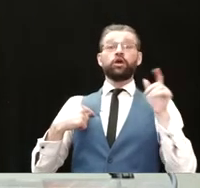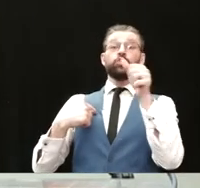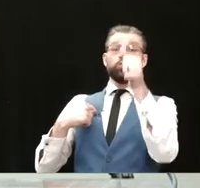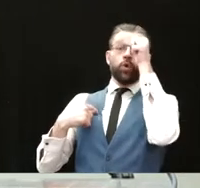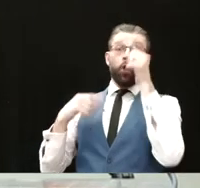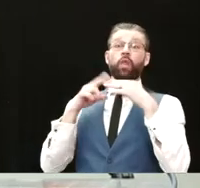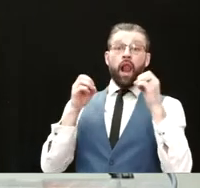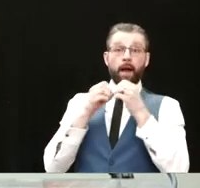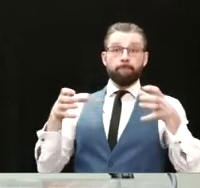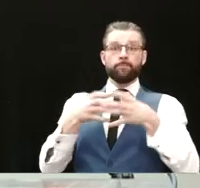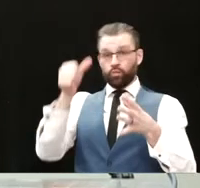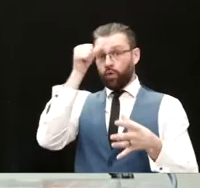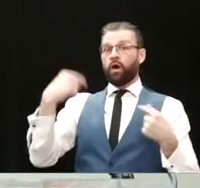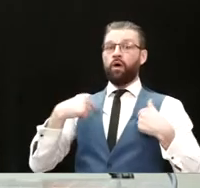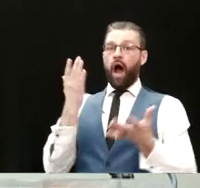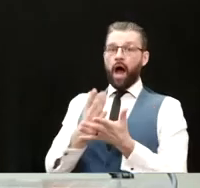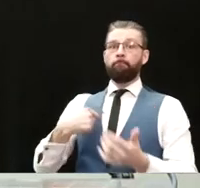then you will know it's me."